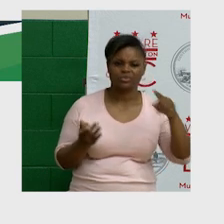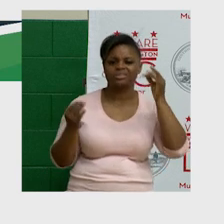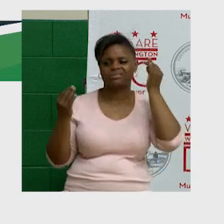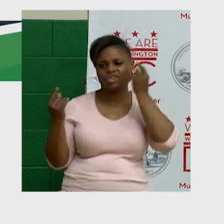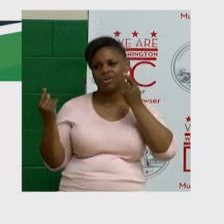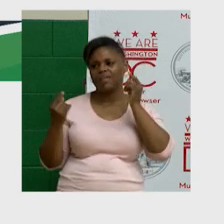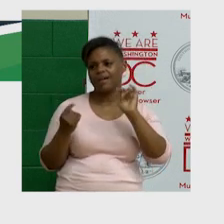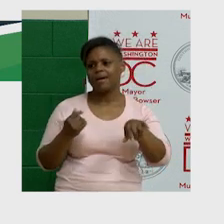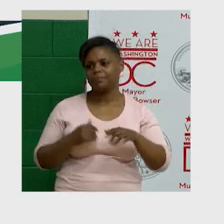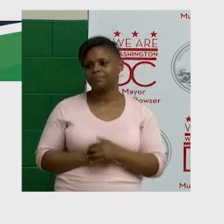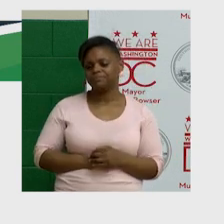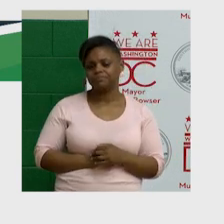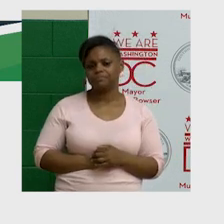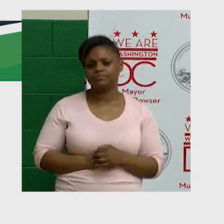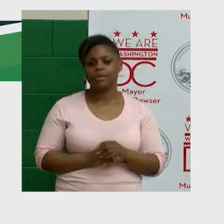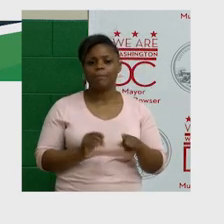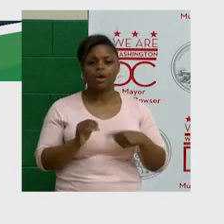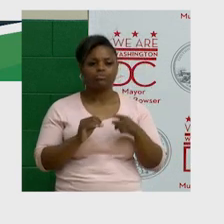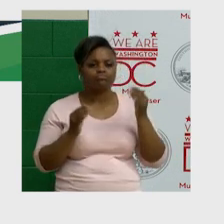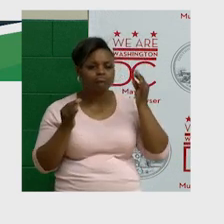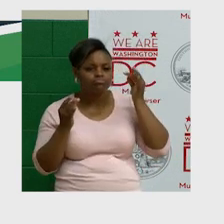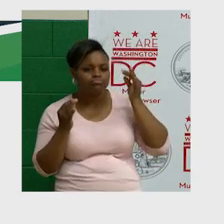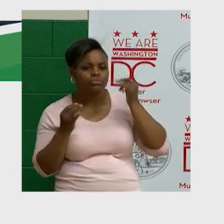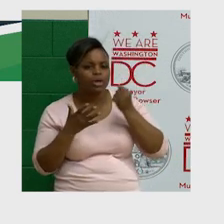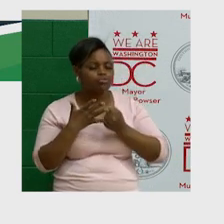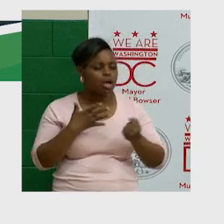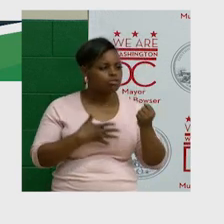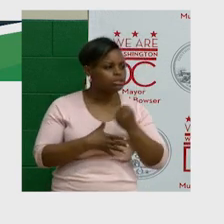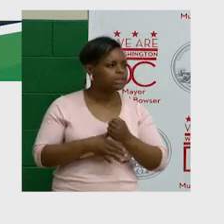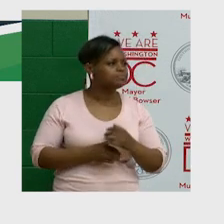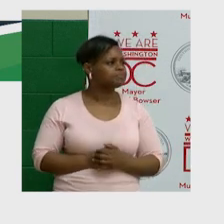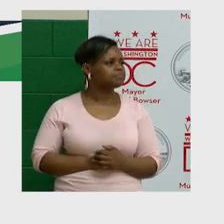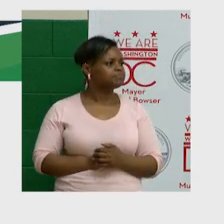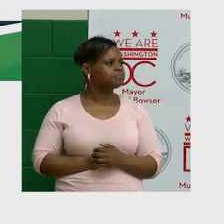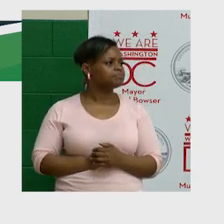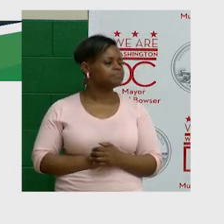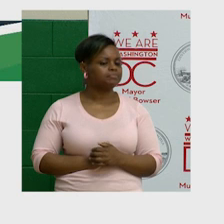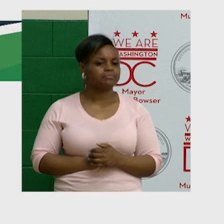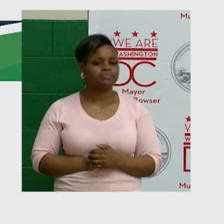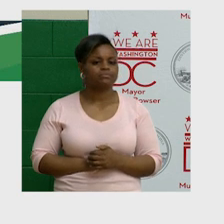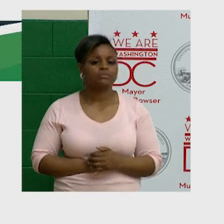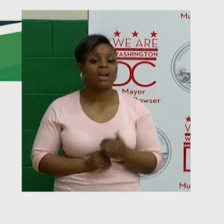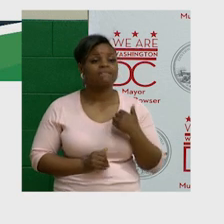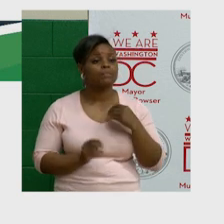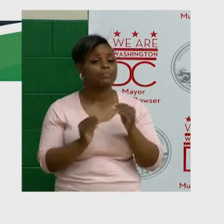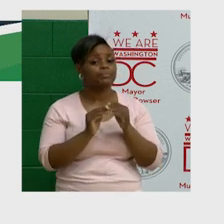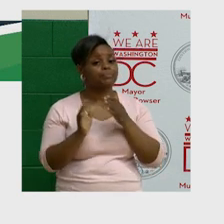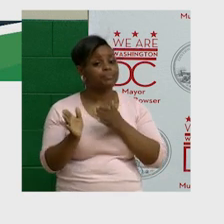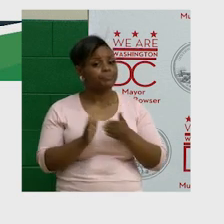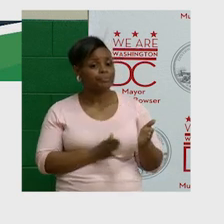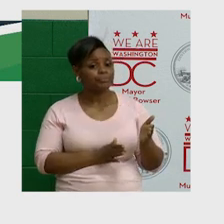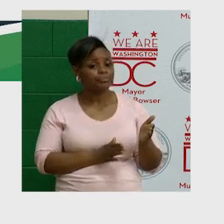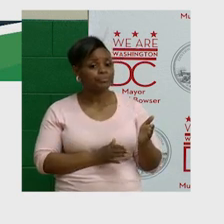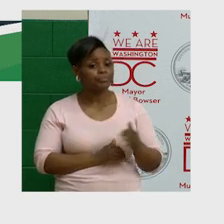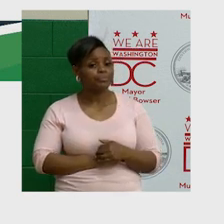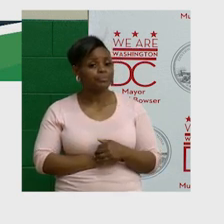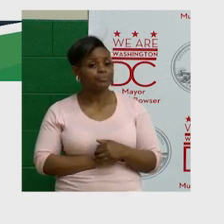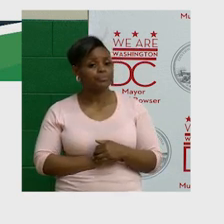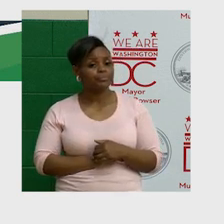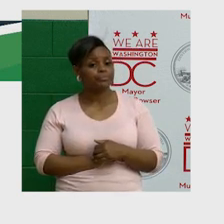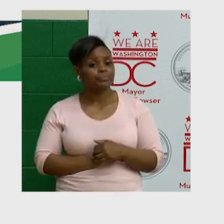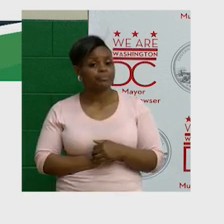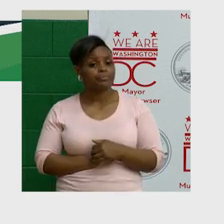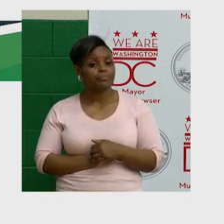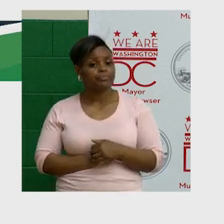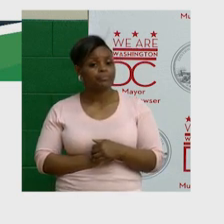walk through, think through your budget priorities. We also have plans to create a new $40 million